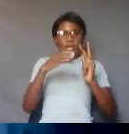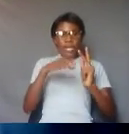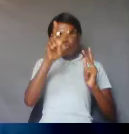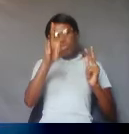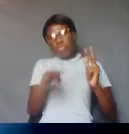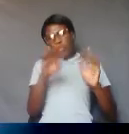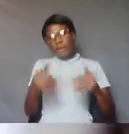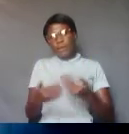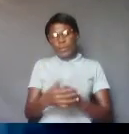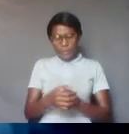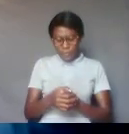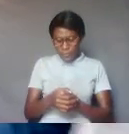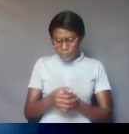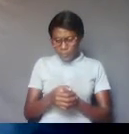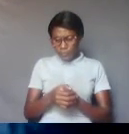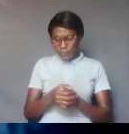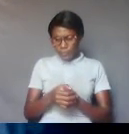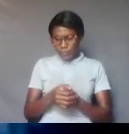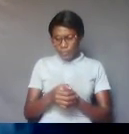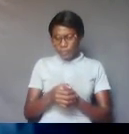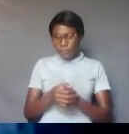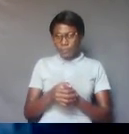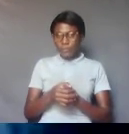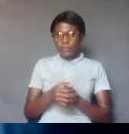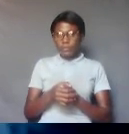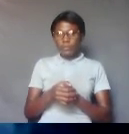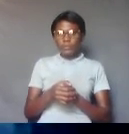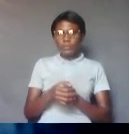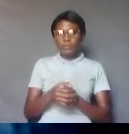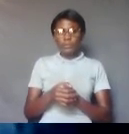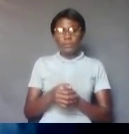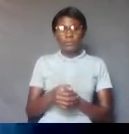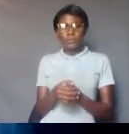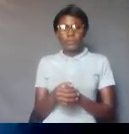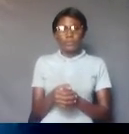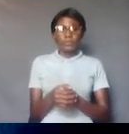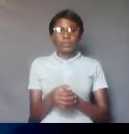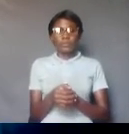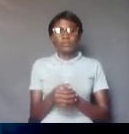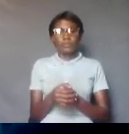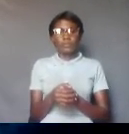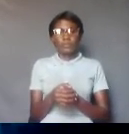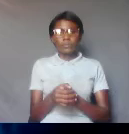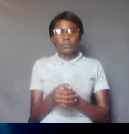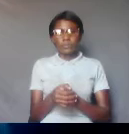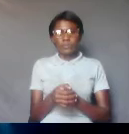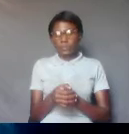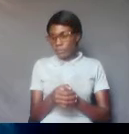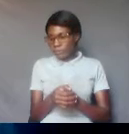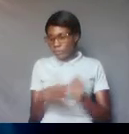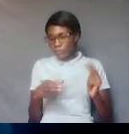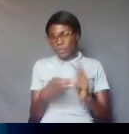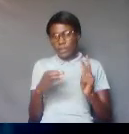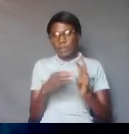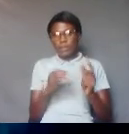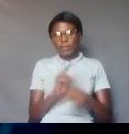the C is where in that community, we speak about what is happening in that community. What are the things that are actually happening? Because as much as we might have an